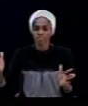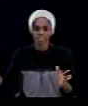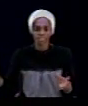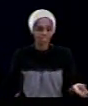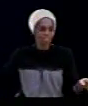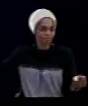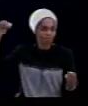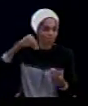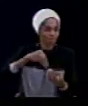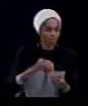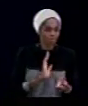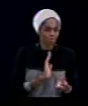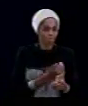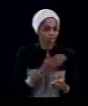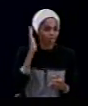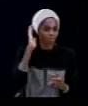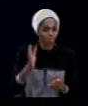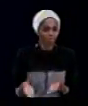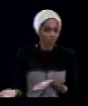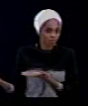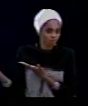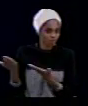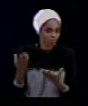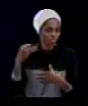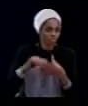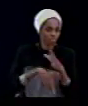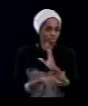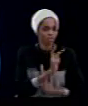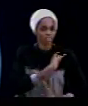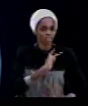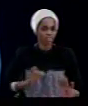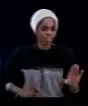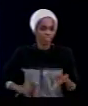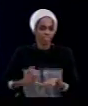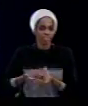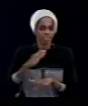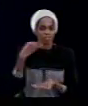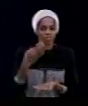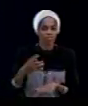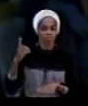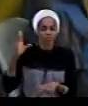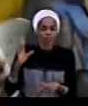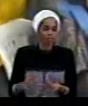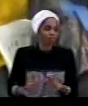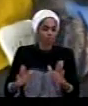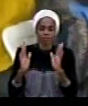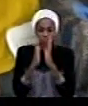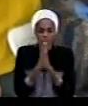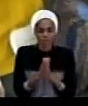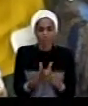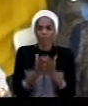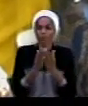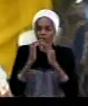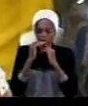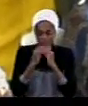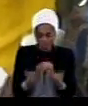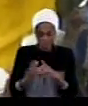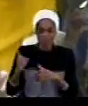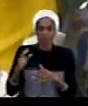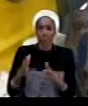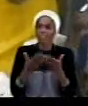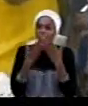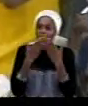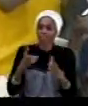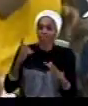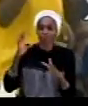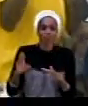be saved, will be brought into God's kingdom. Bless the name of the Lord. Thank God because God